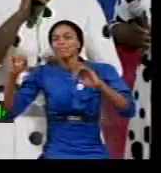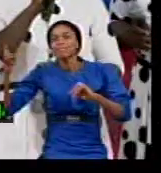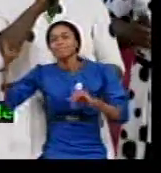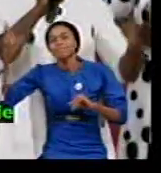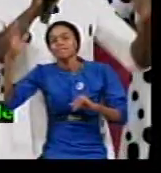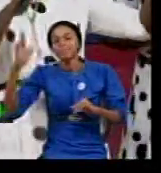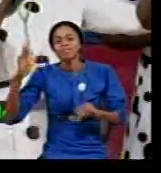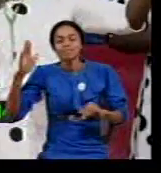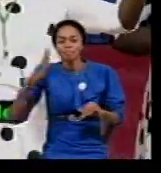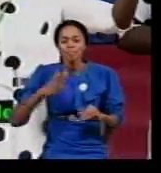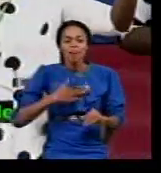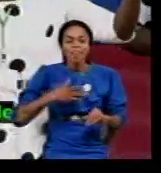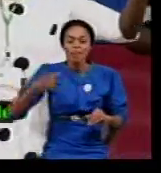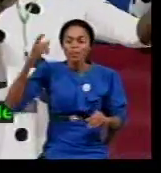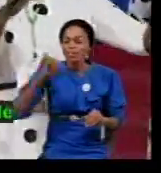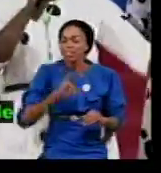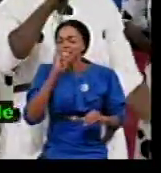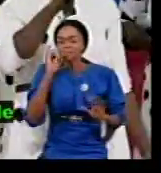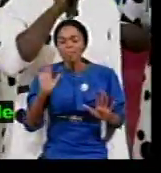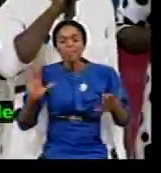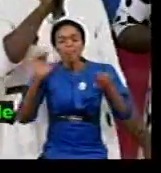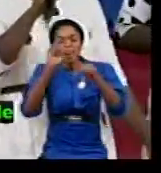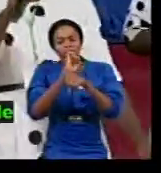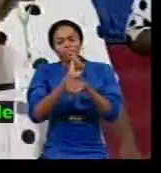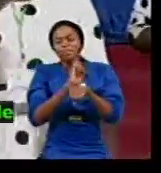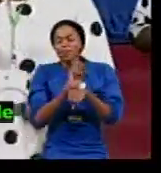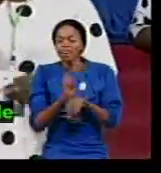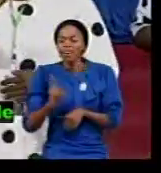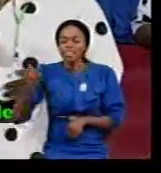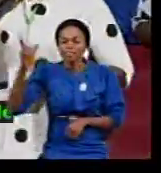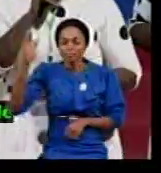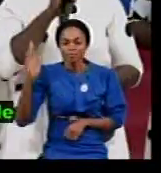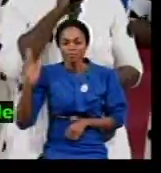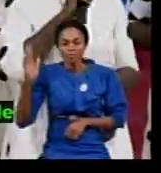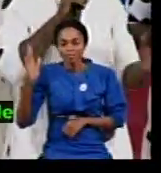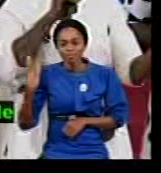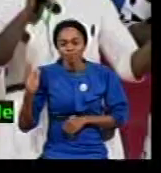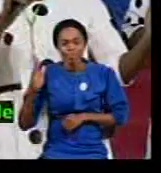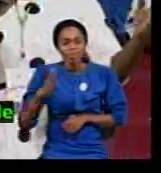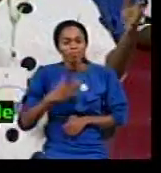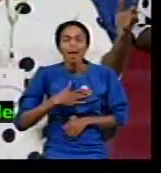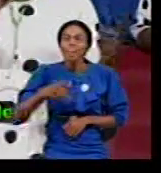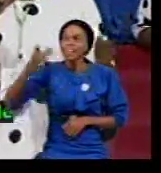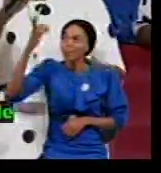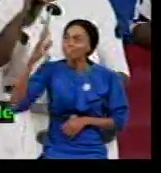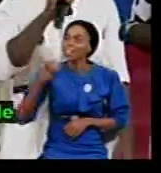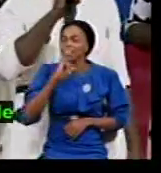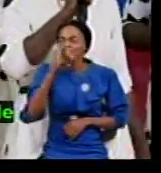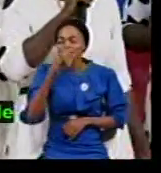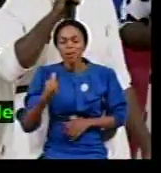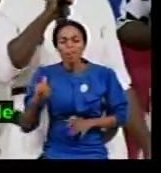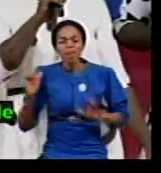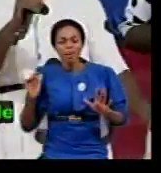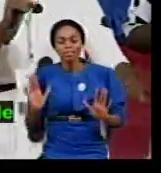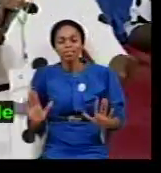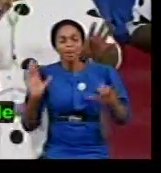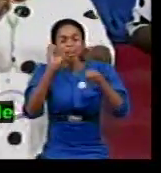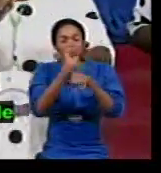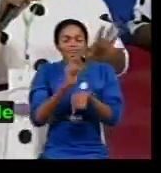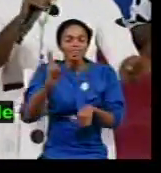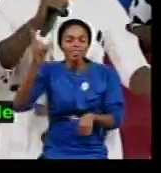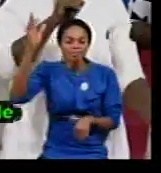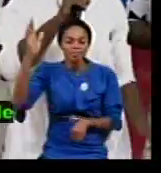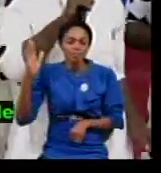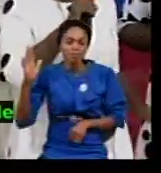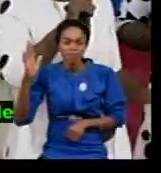Asher, and then unto Zebulun, and unto Naphtali, and they came up to meet him. They all came to meet him. Manasseh,